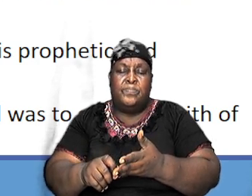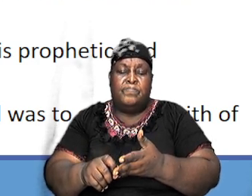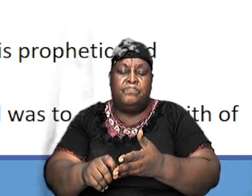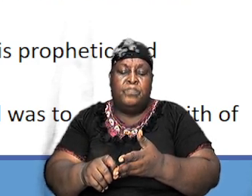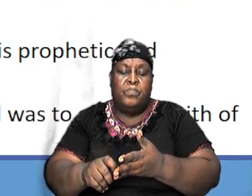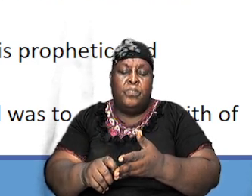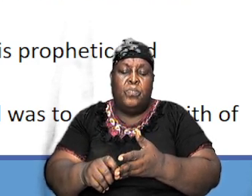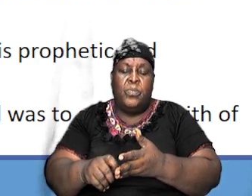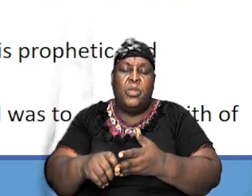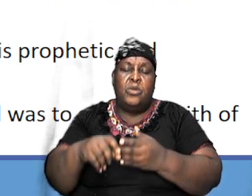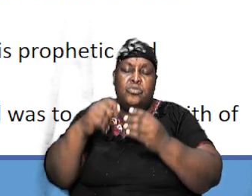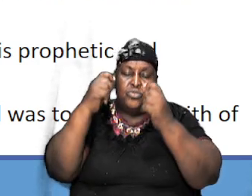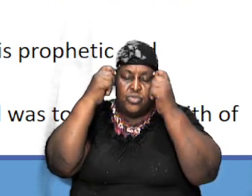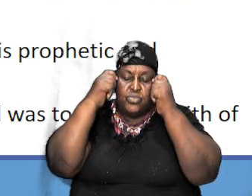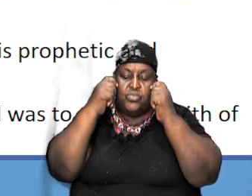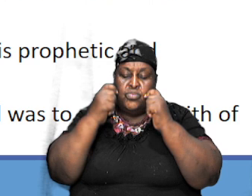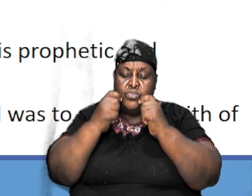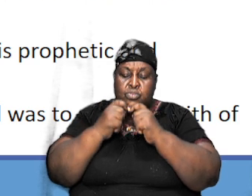the Jews.